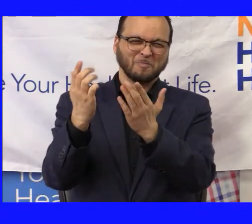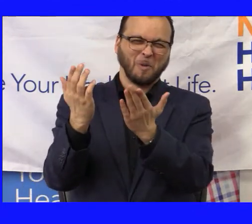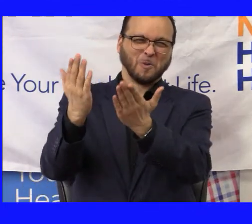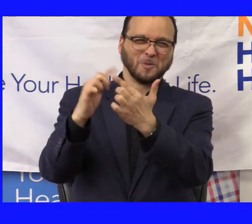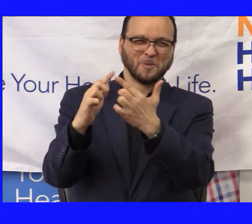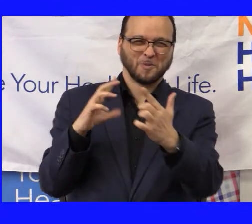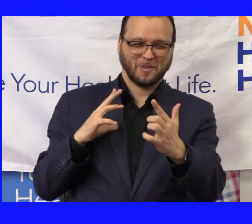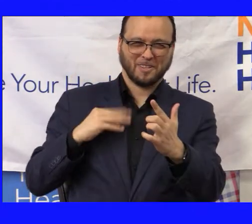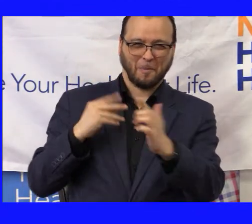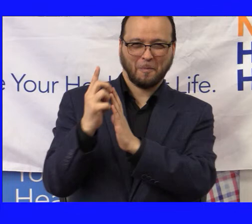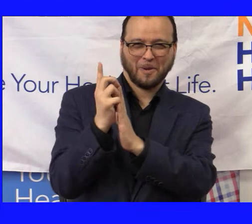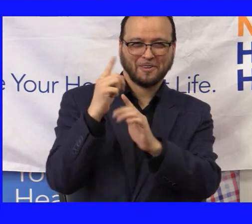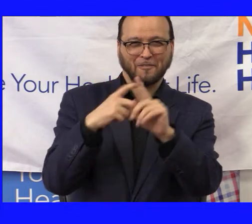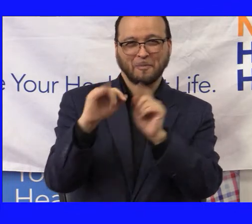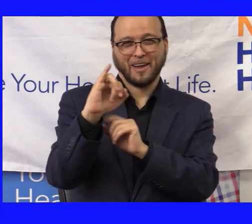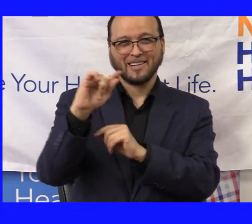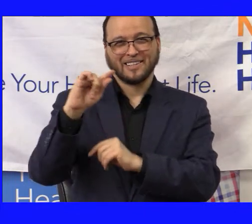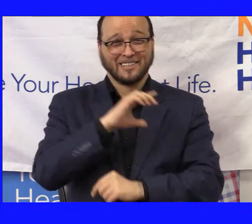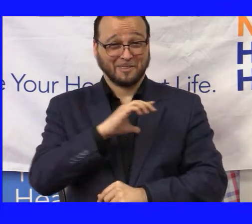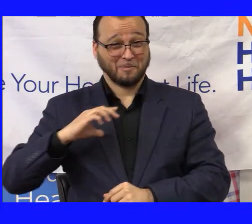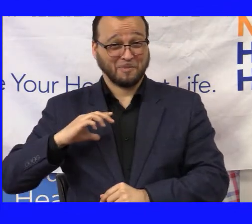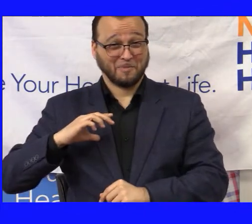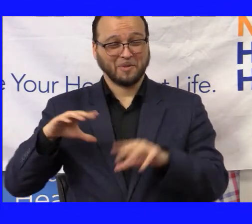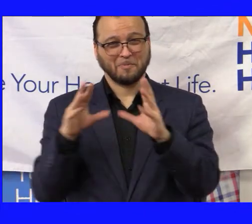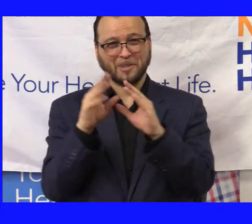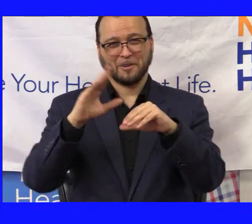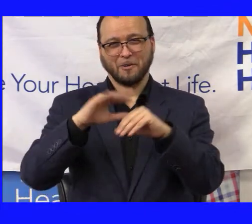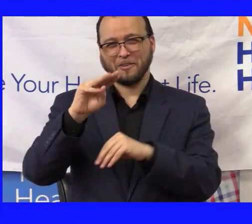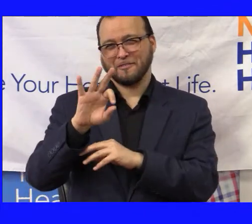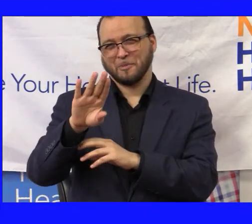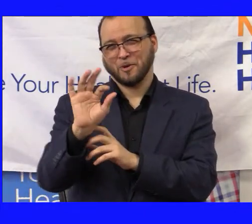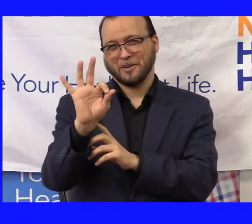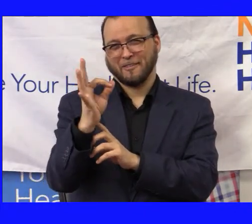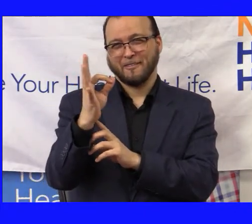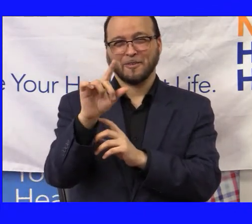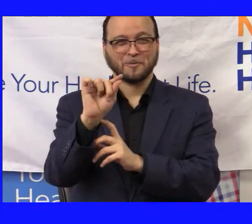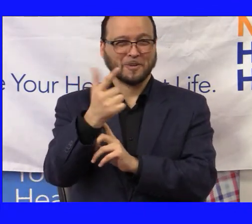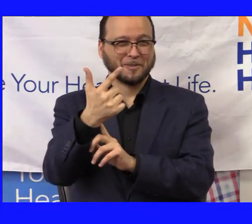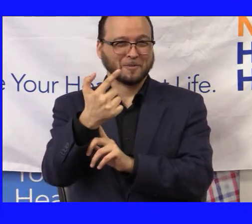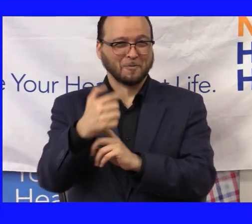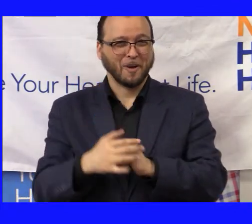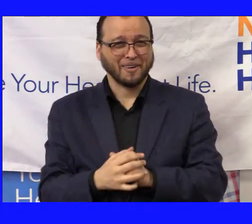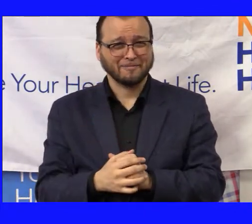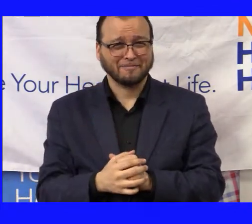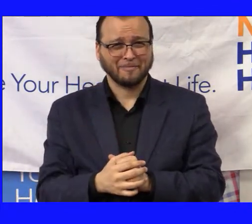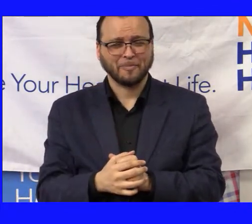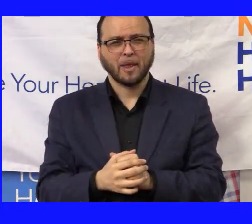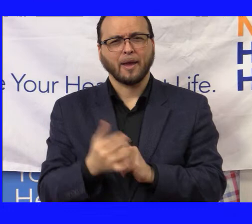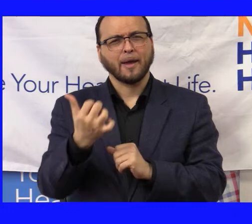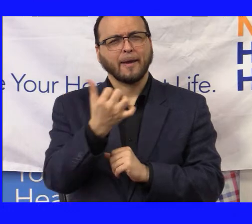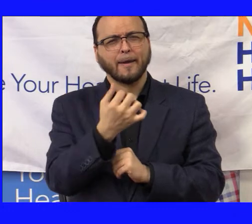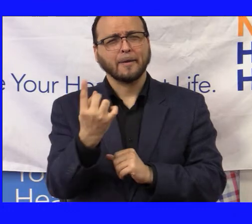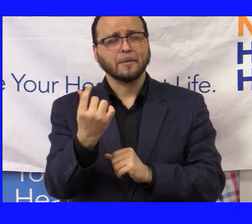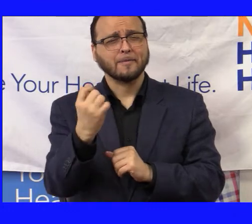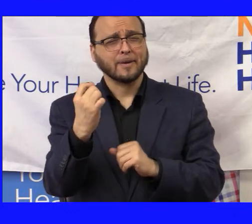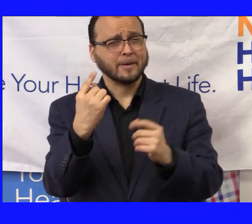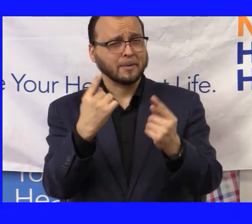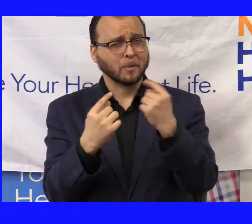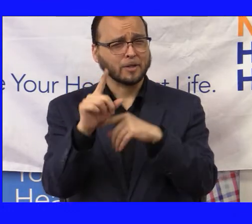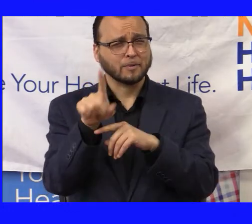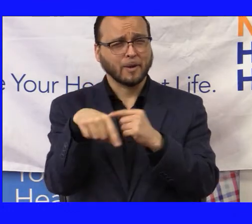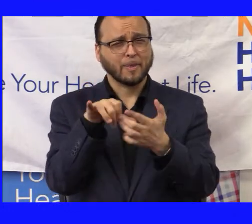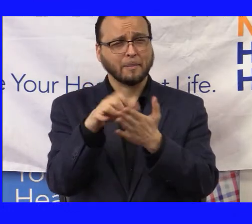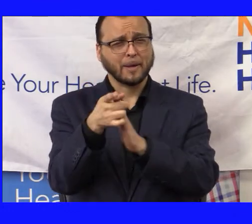IT committee meeting held on February 9th, 2021. Anybody has any questions about the